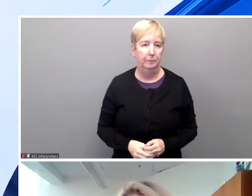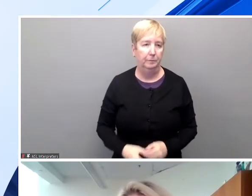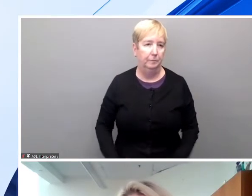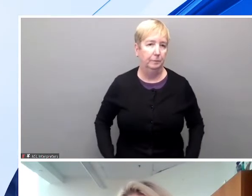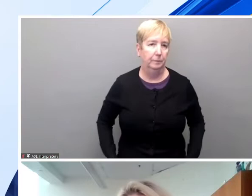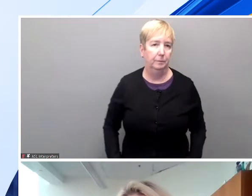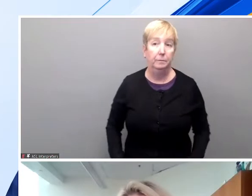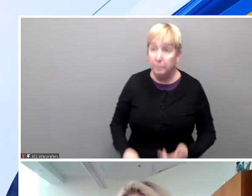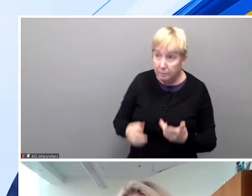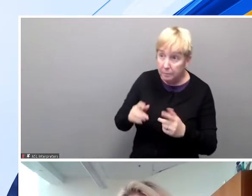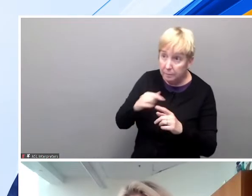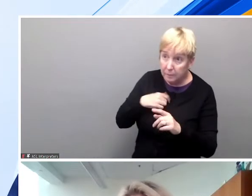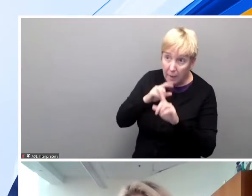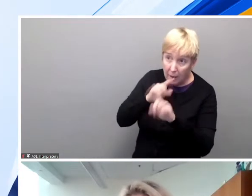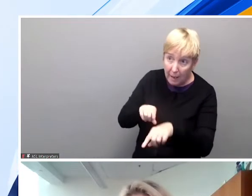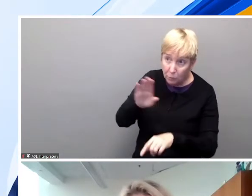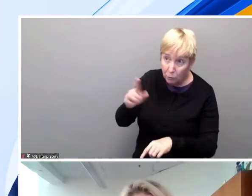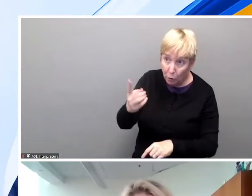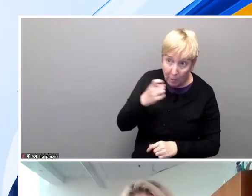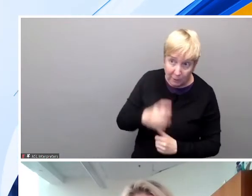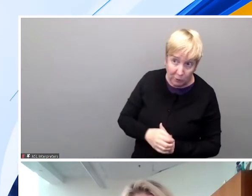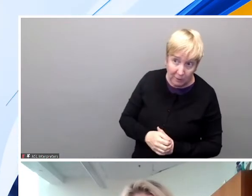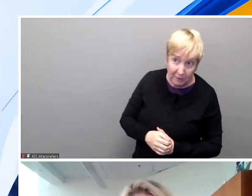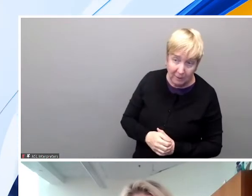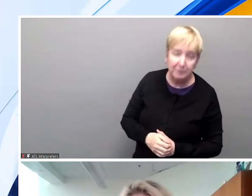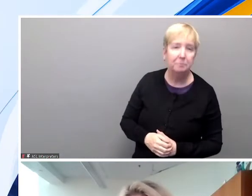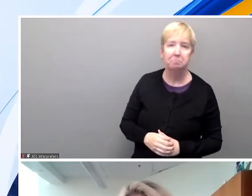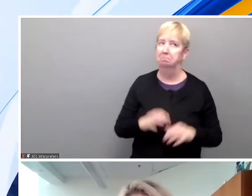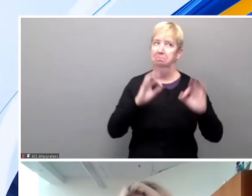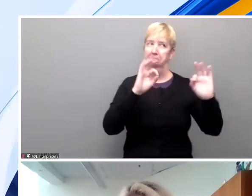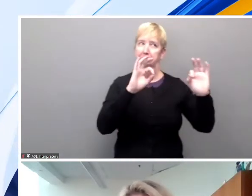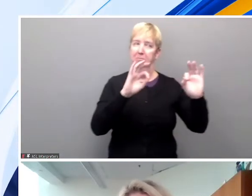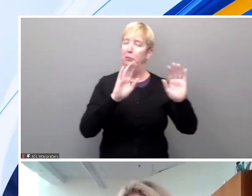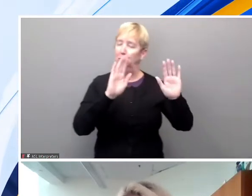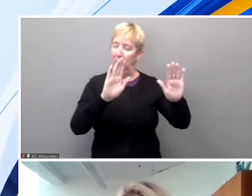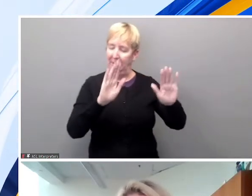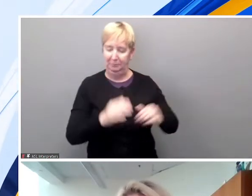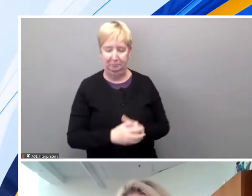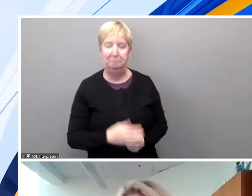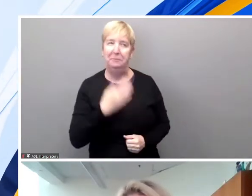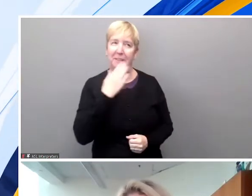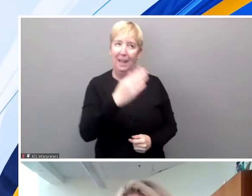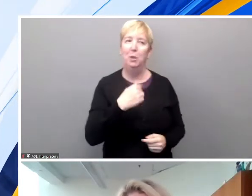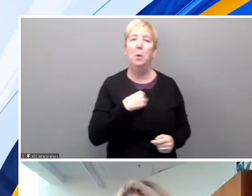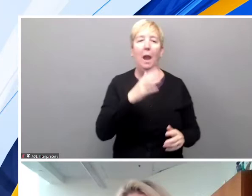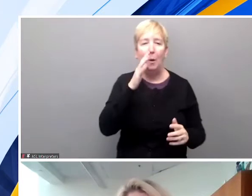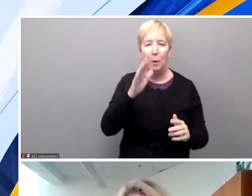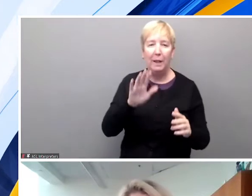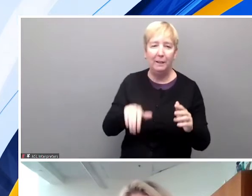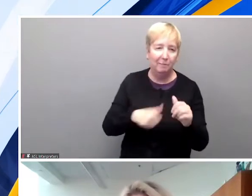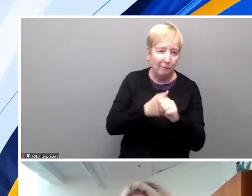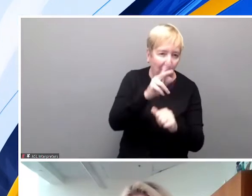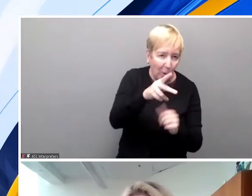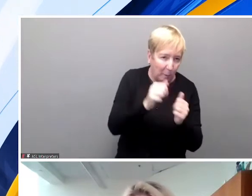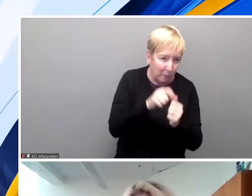Did that answer your question? That's great. Thanks. And I'll probably follow up with you. Thank you. Thank